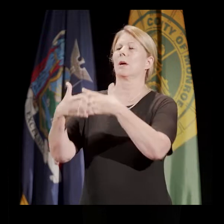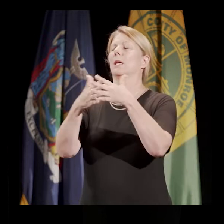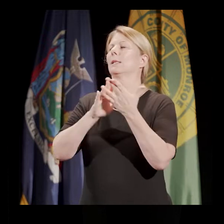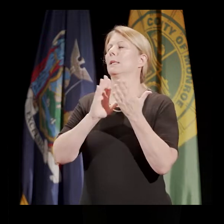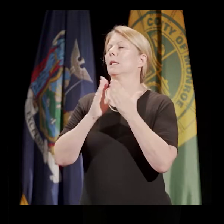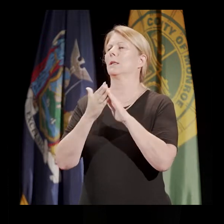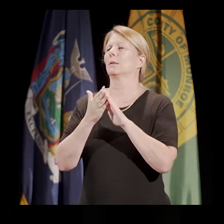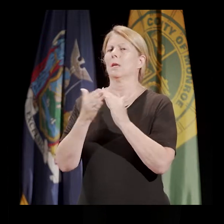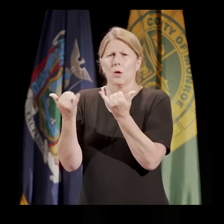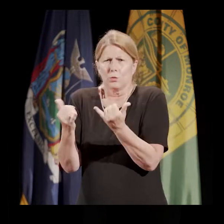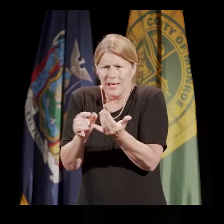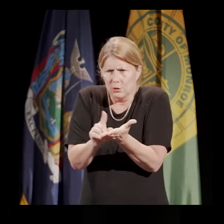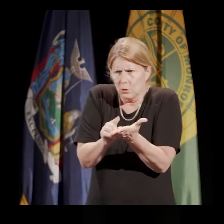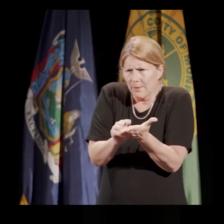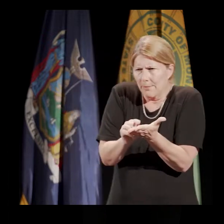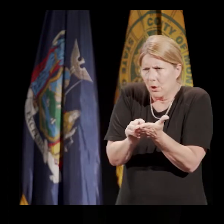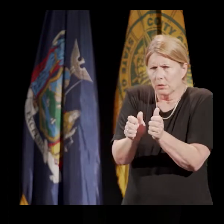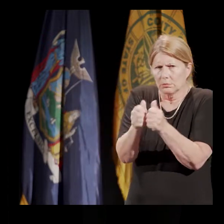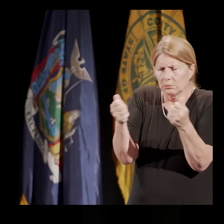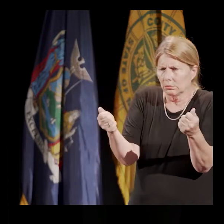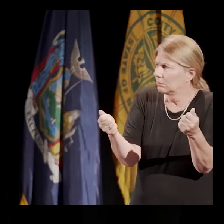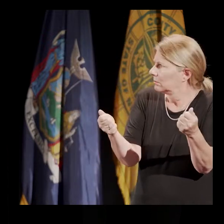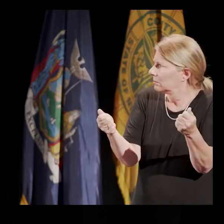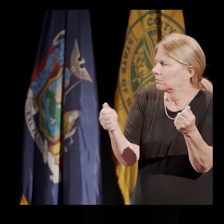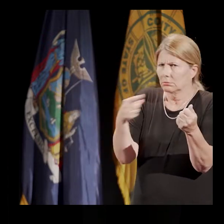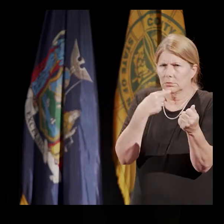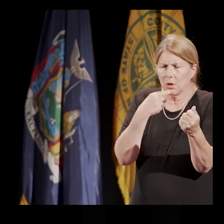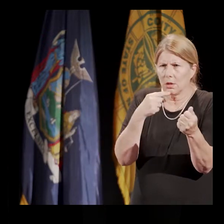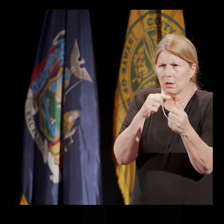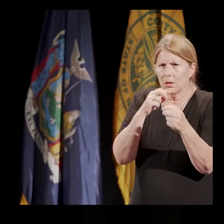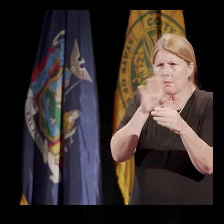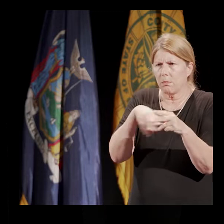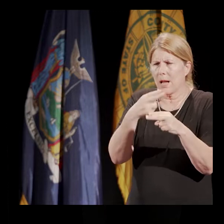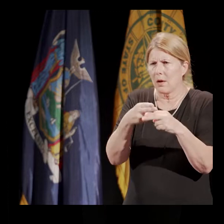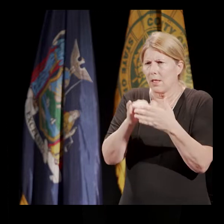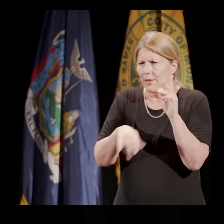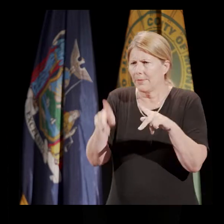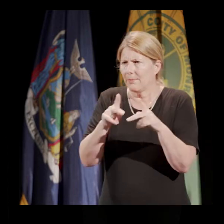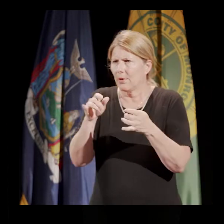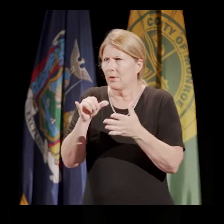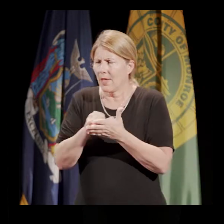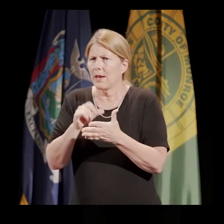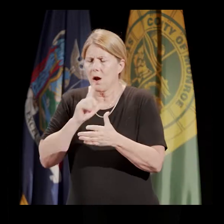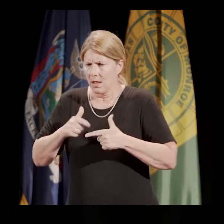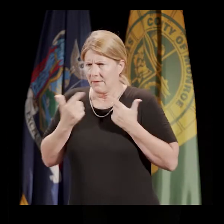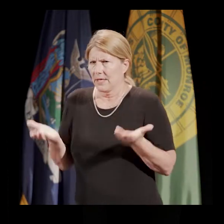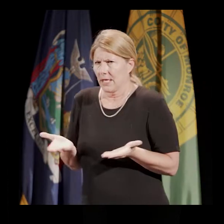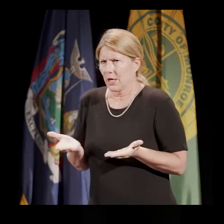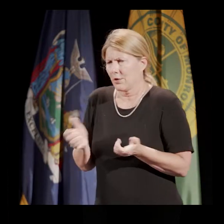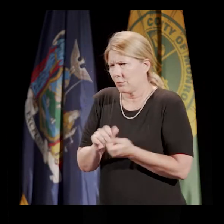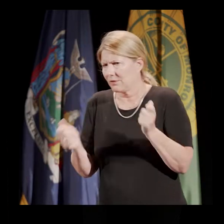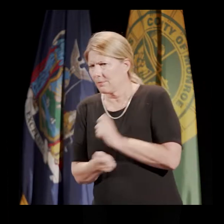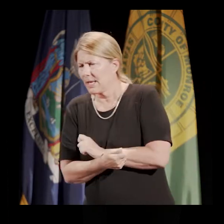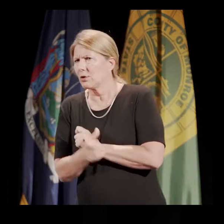Chronicle, there's a story about the transformation of this building and the young people from the colleges that are living here that we hope